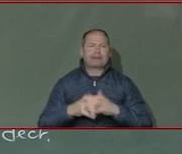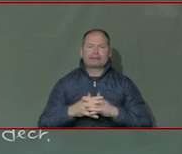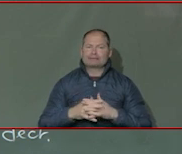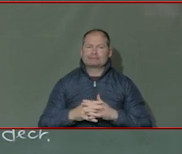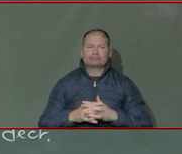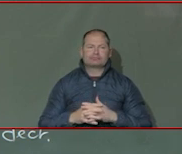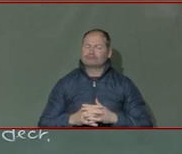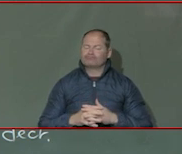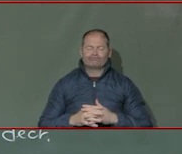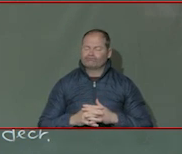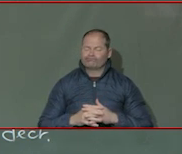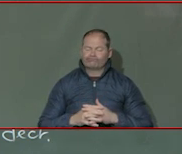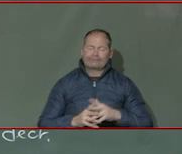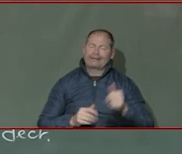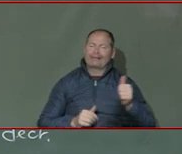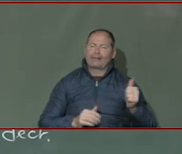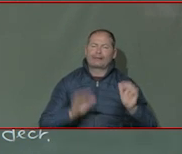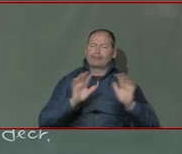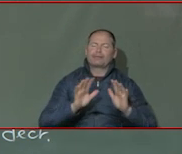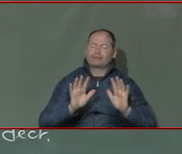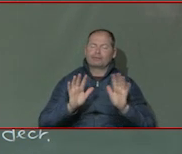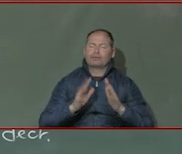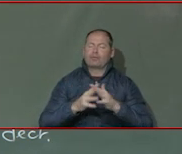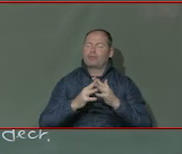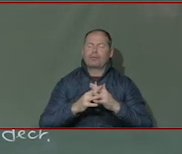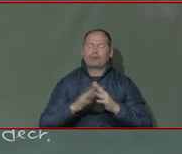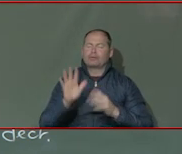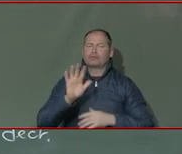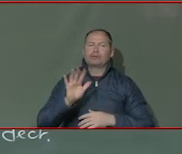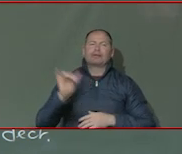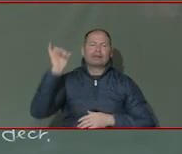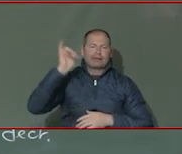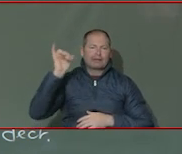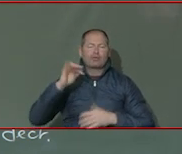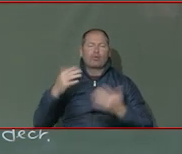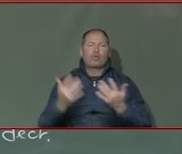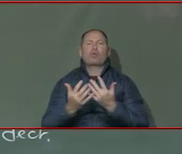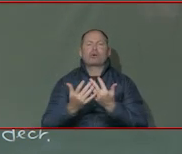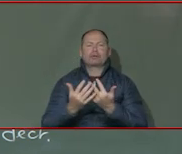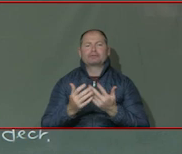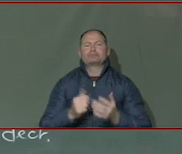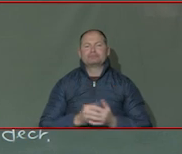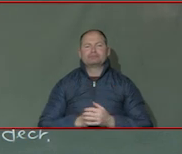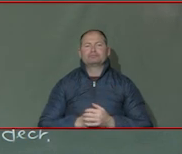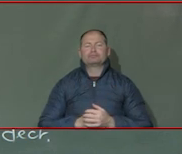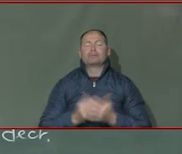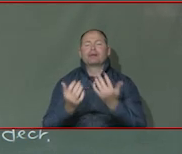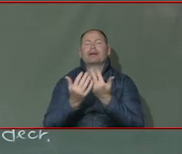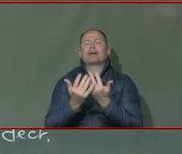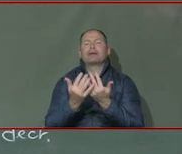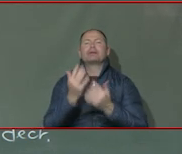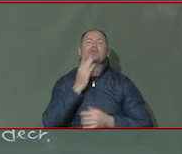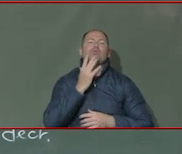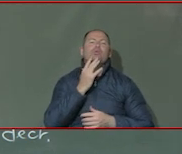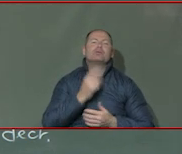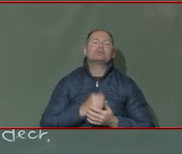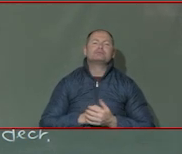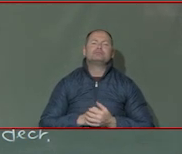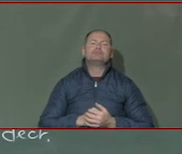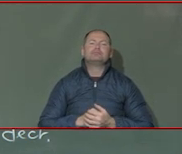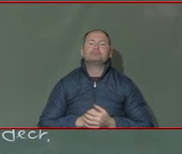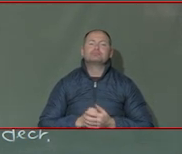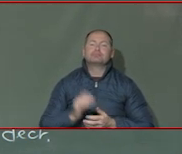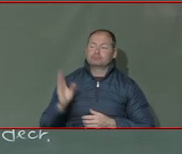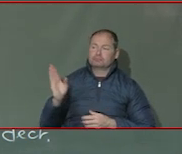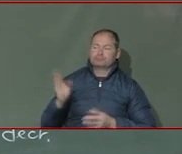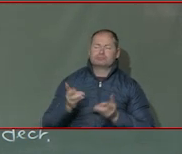like another color or some. It just will be either yellow or green. When will it be green? You agree with me, it will be like this.